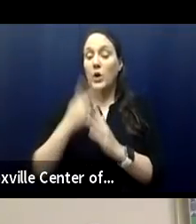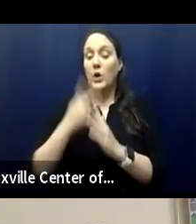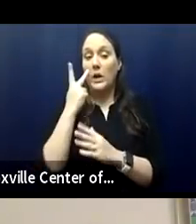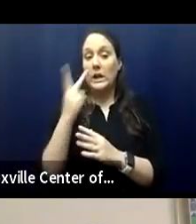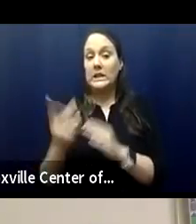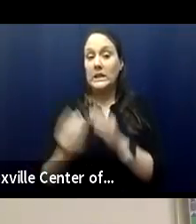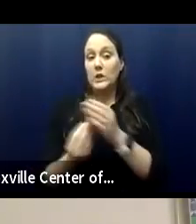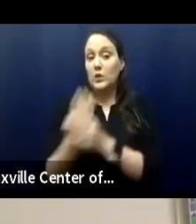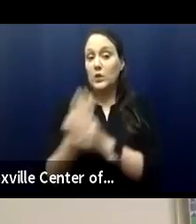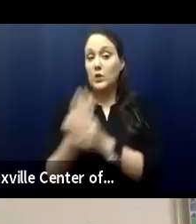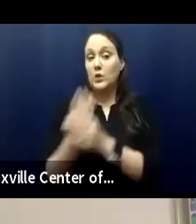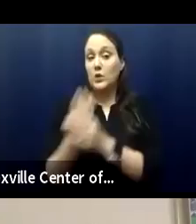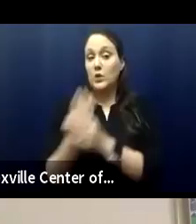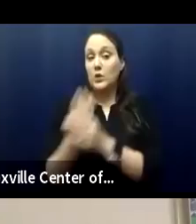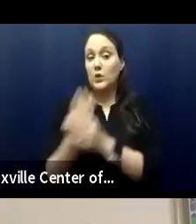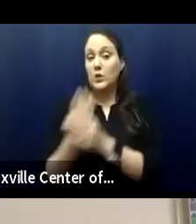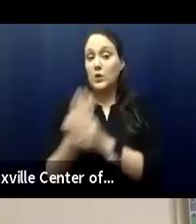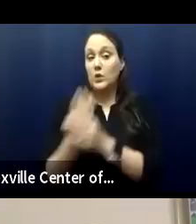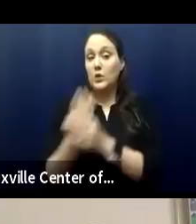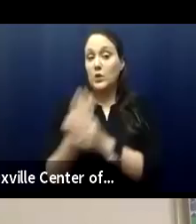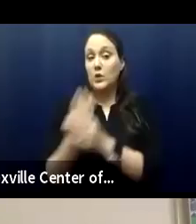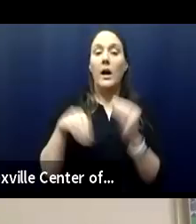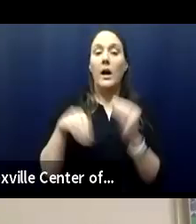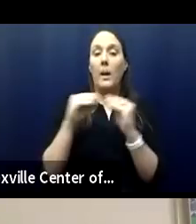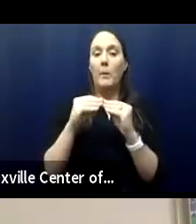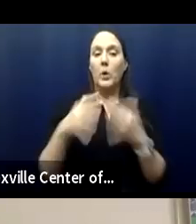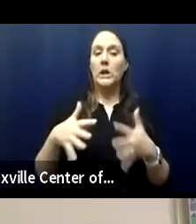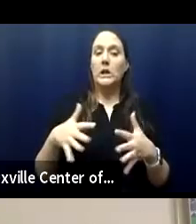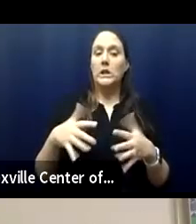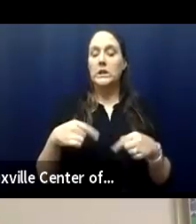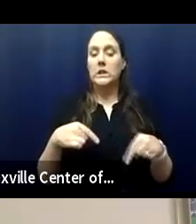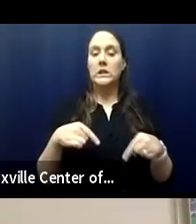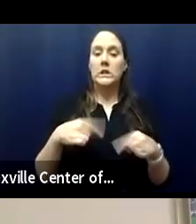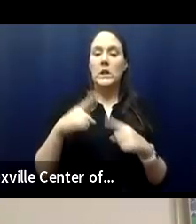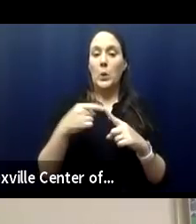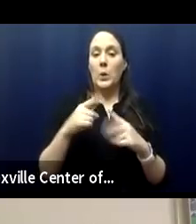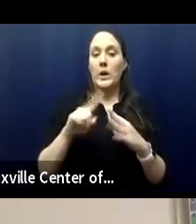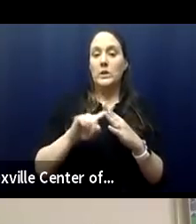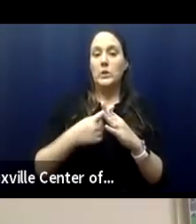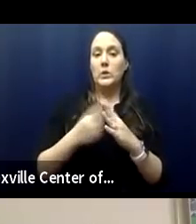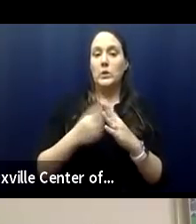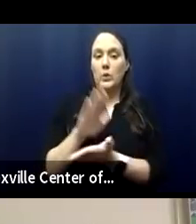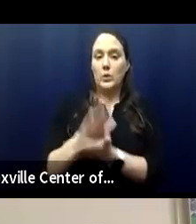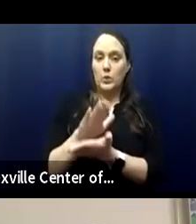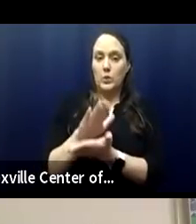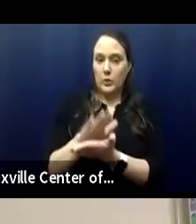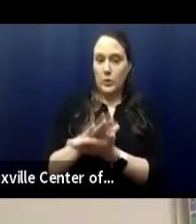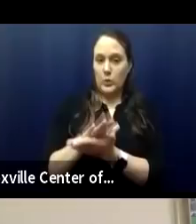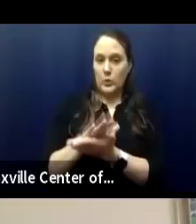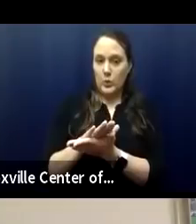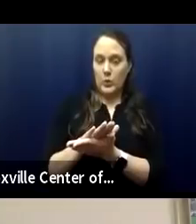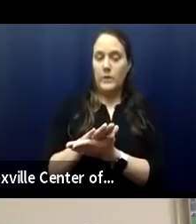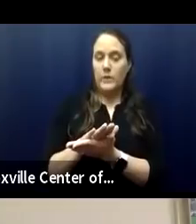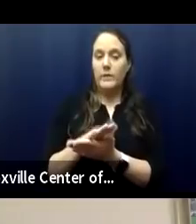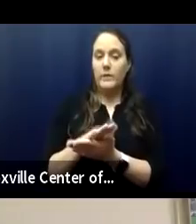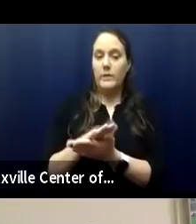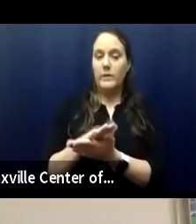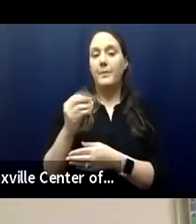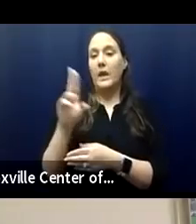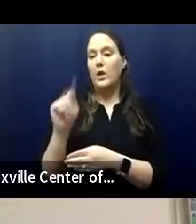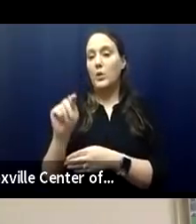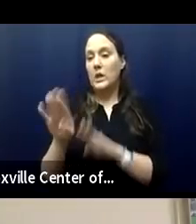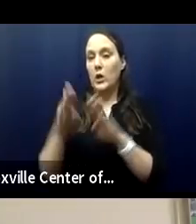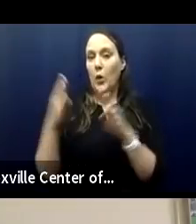be more anxious than I am as we go into school starting and as we go into UT opening, if we